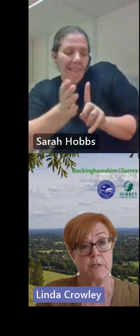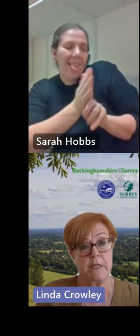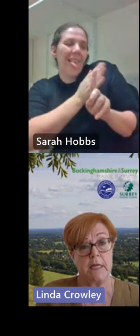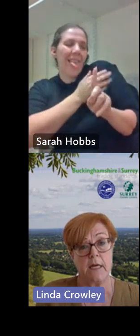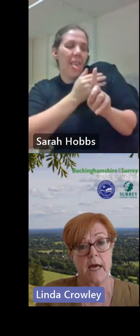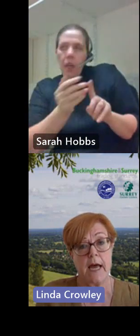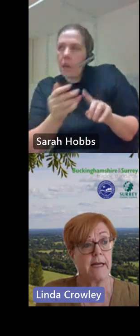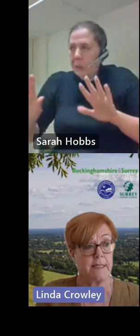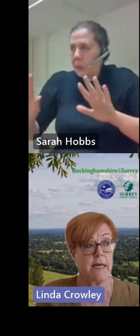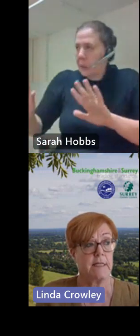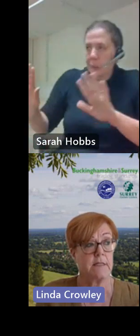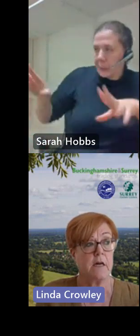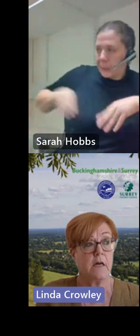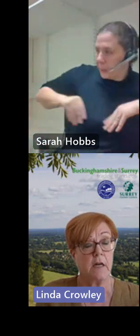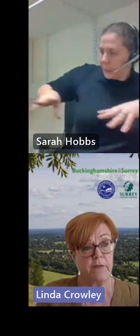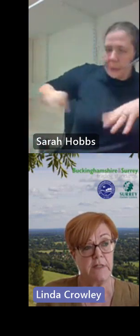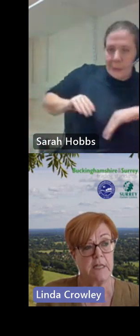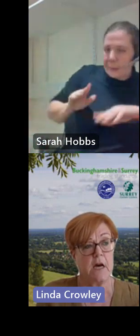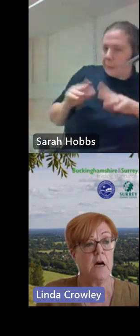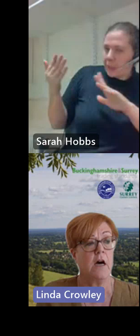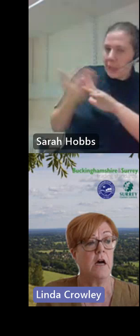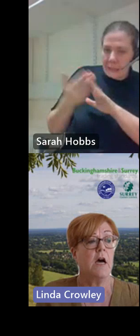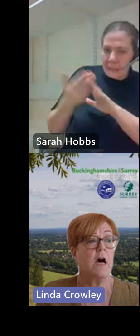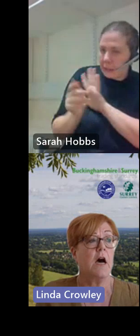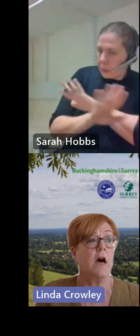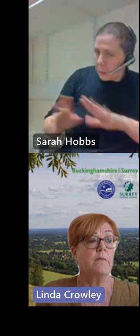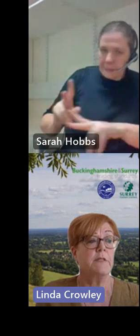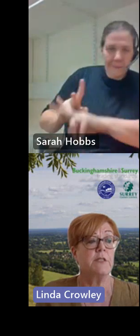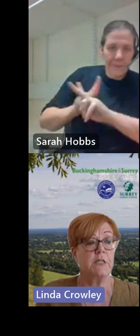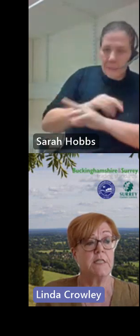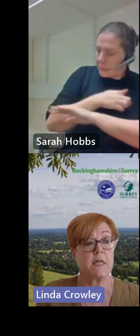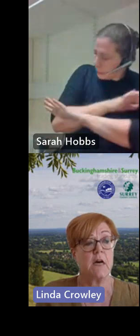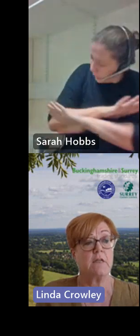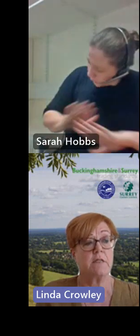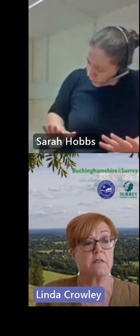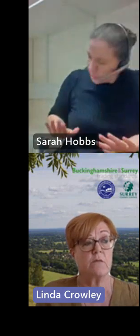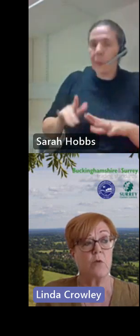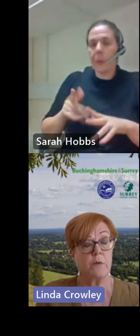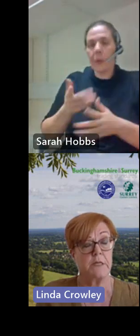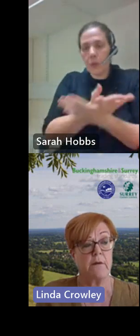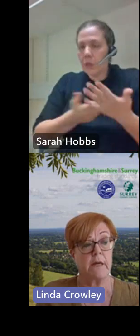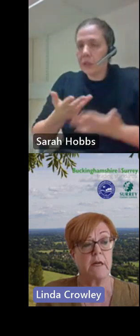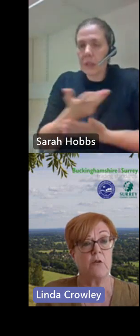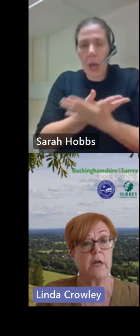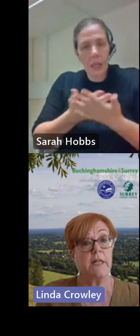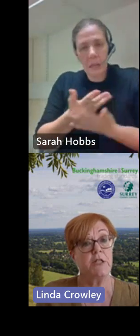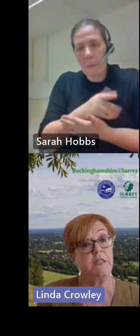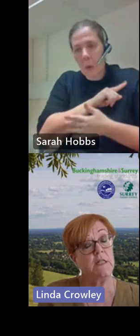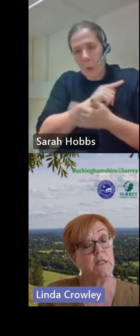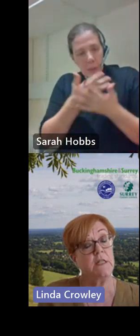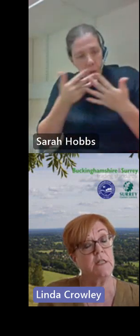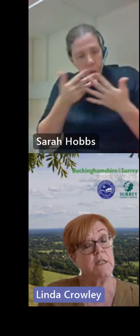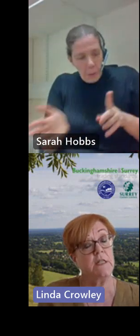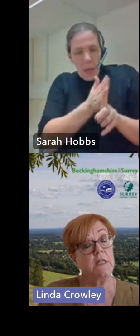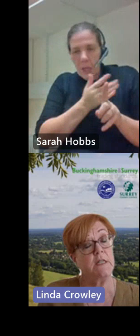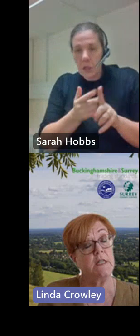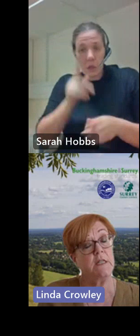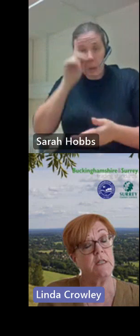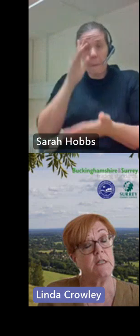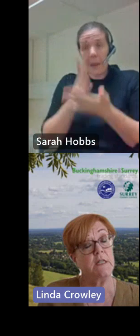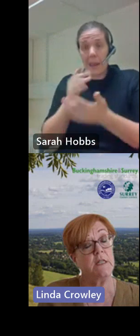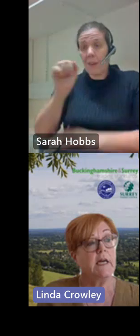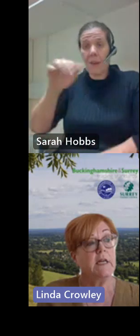let anybody access and visit her to discuss what was going on. And she didn't believe her